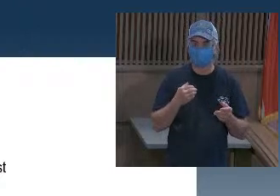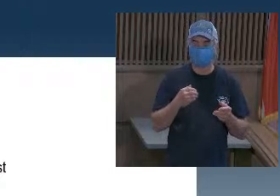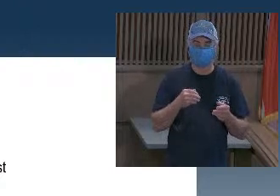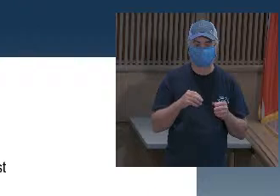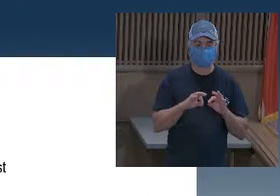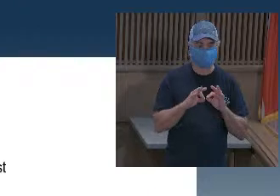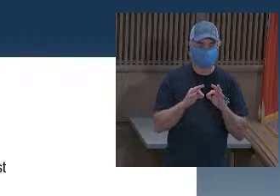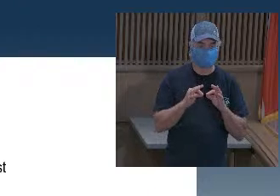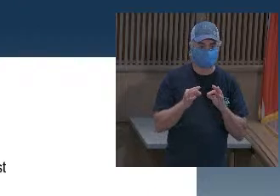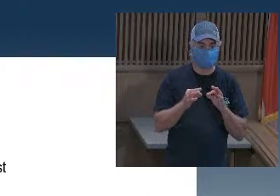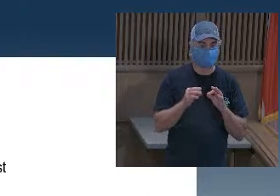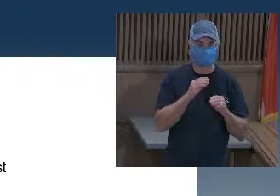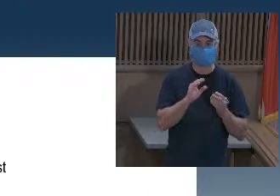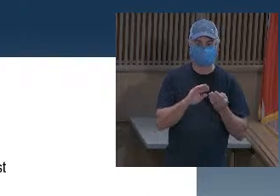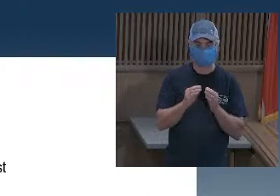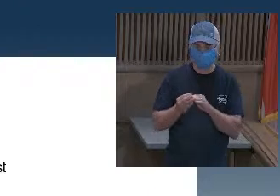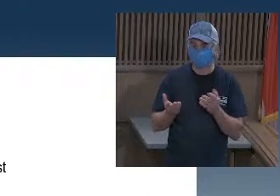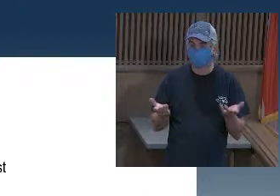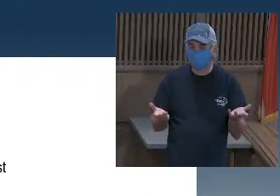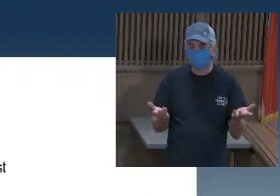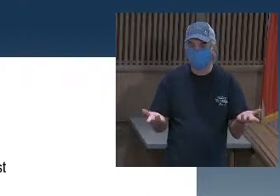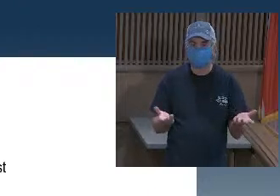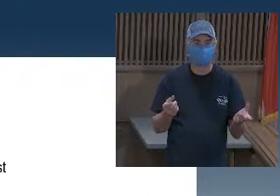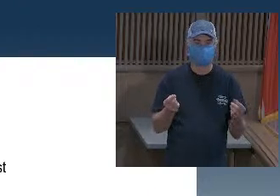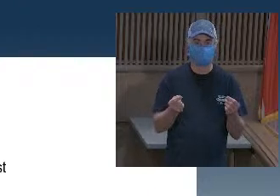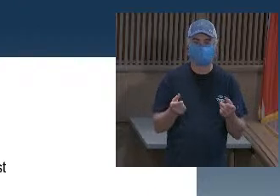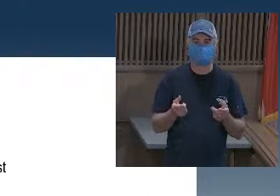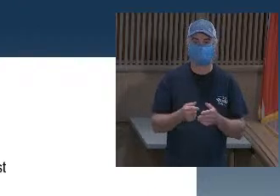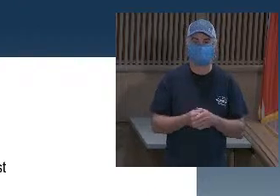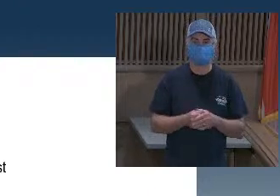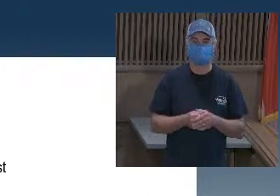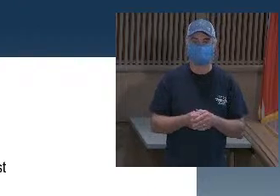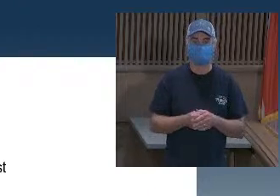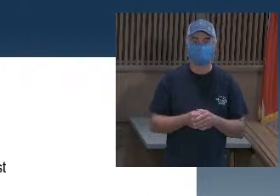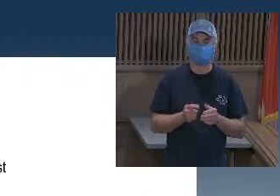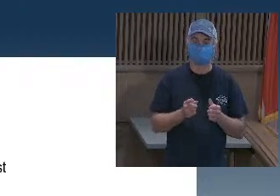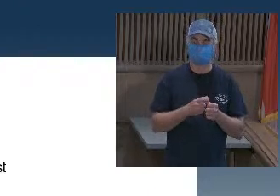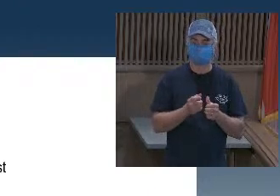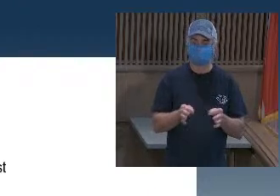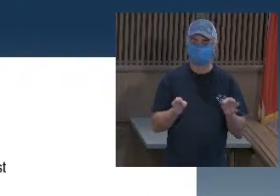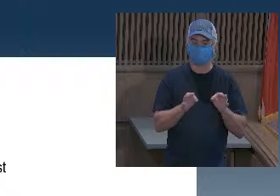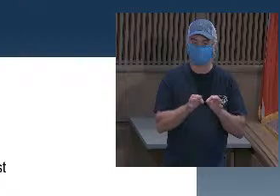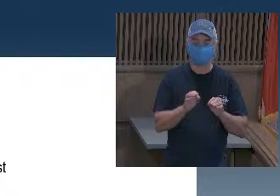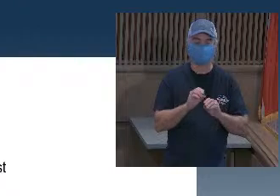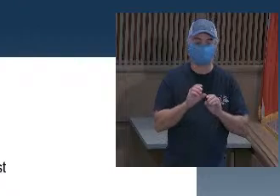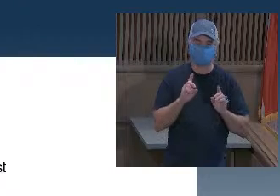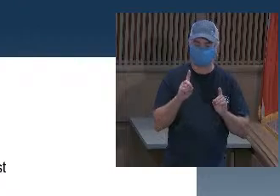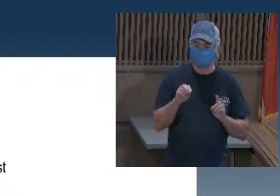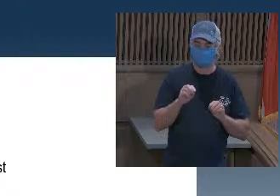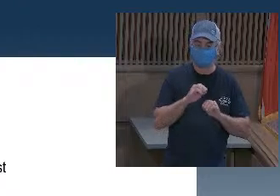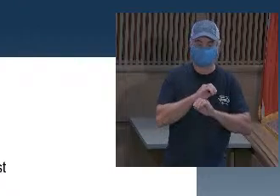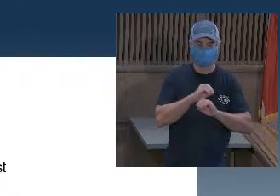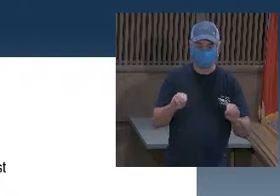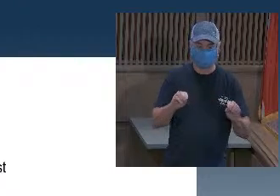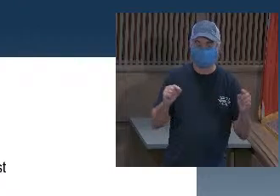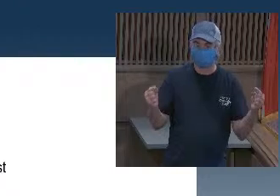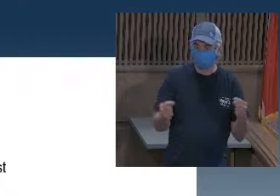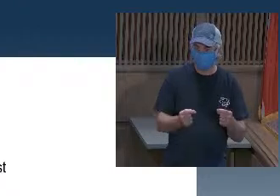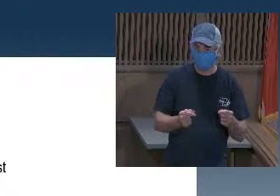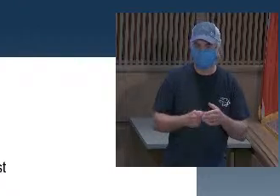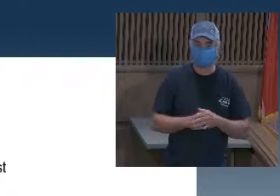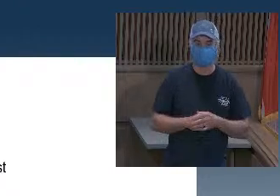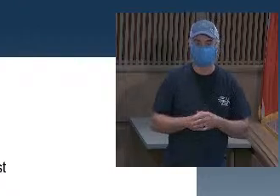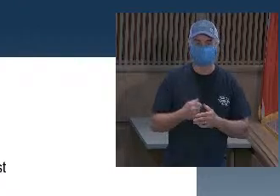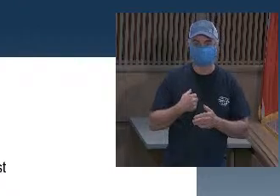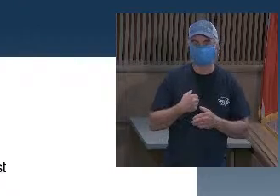In the world of healthcare, the first thing we learn is do no harm. And I want to extend that thought to everyone